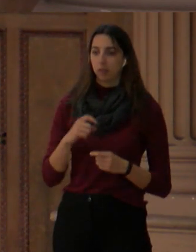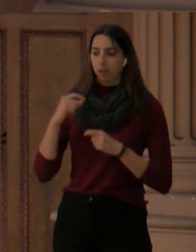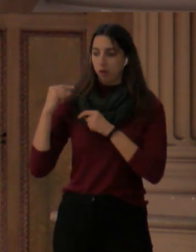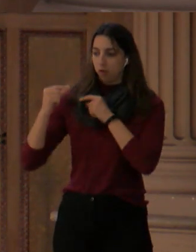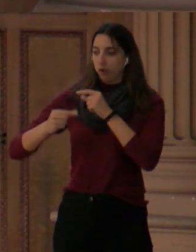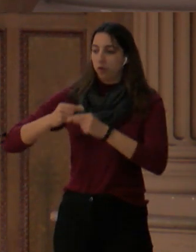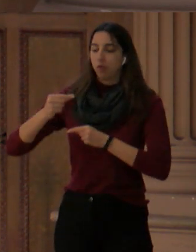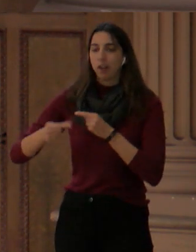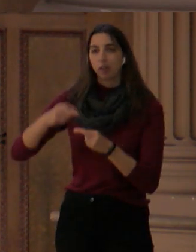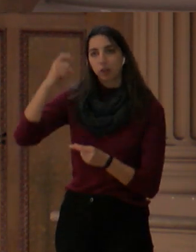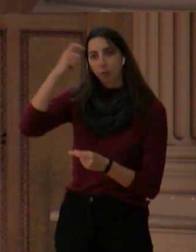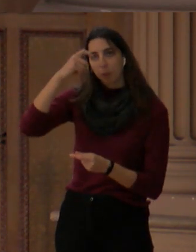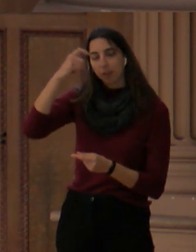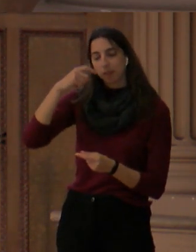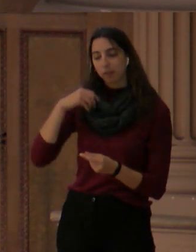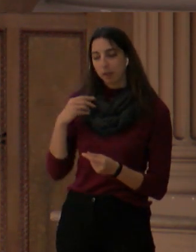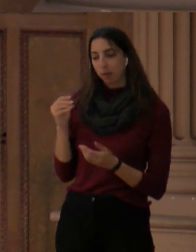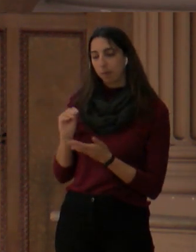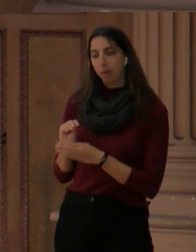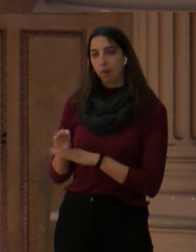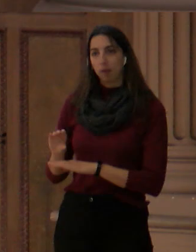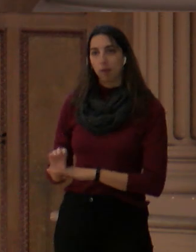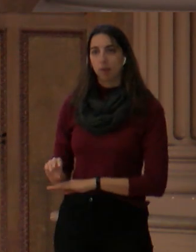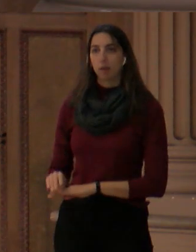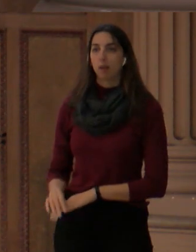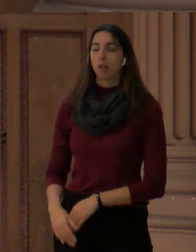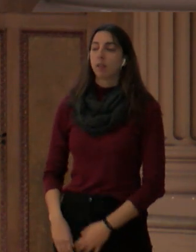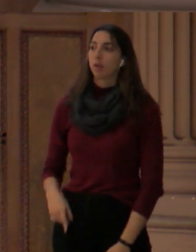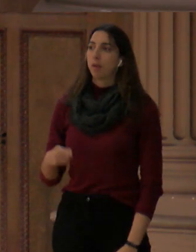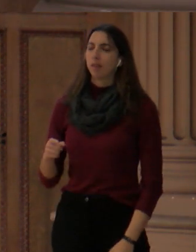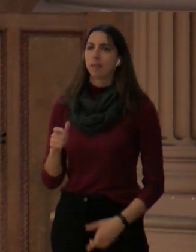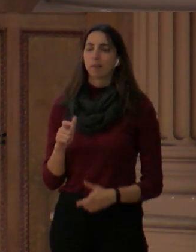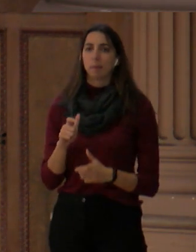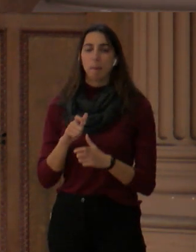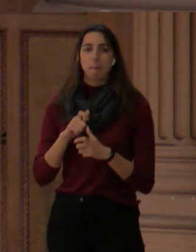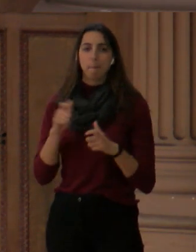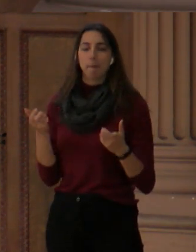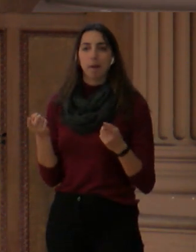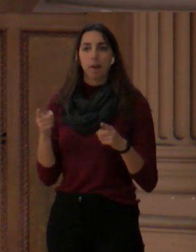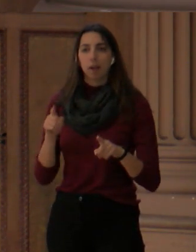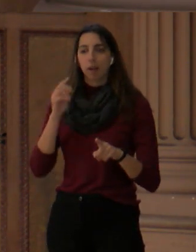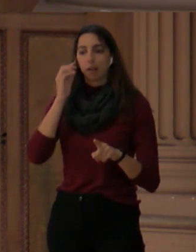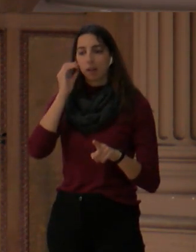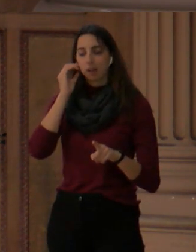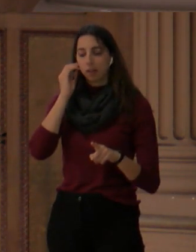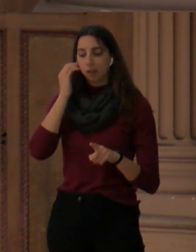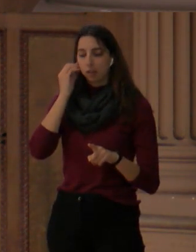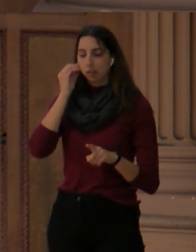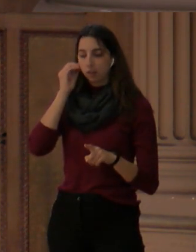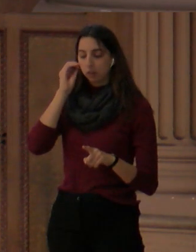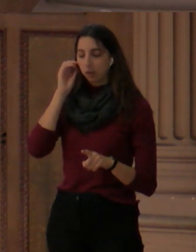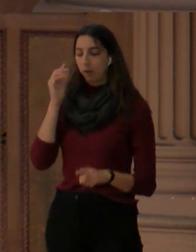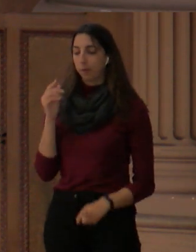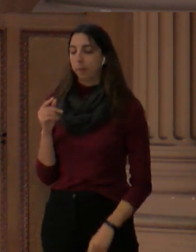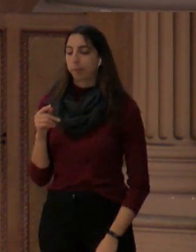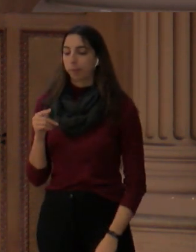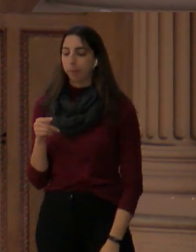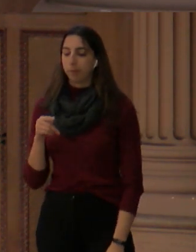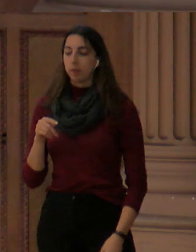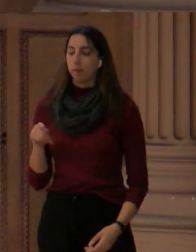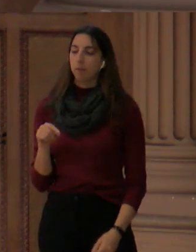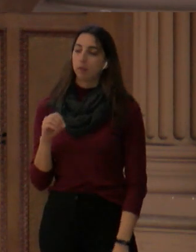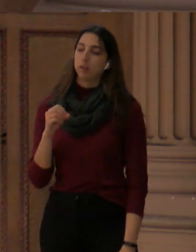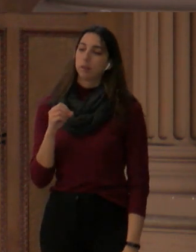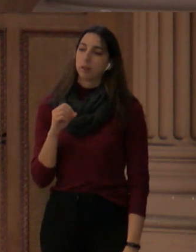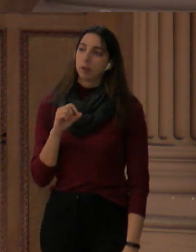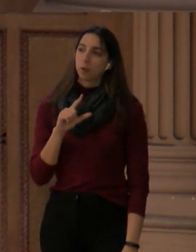the champ is here. Like this is a big moment because they finally got Solomon. And Proverbs 29.2 says, when the righteous increase or when